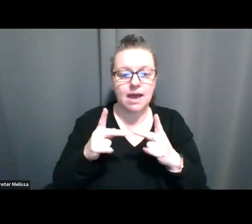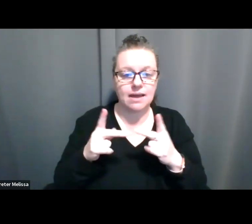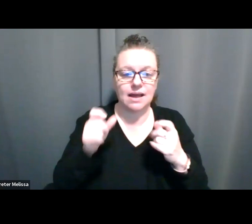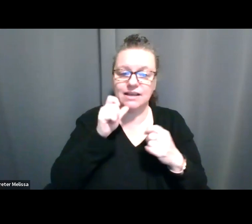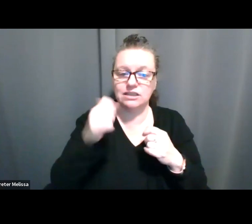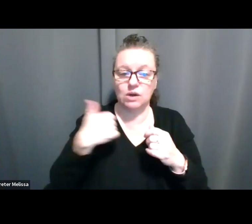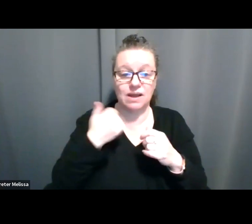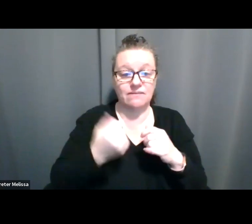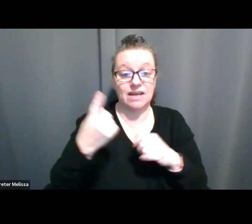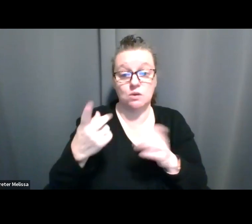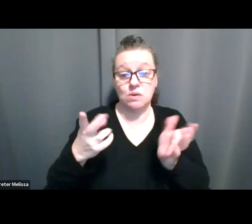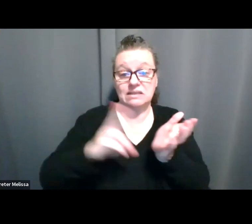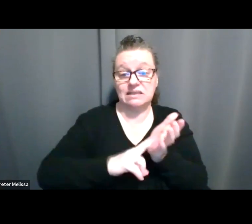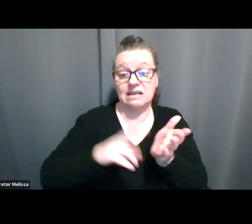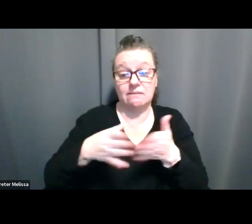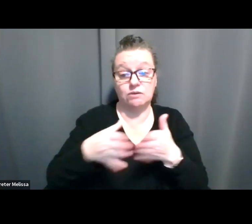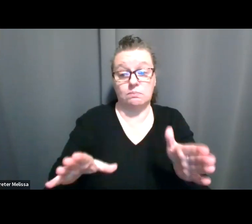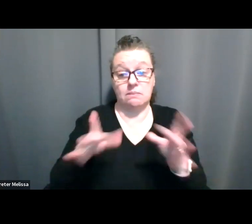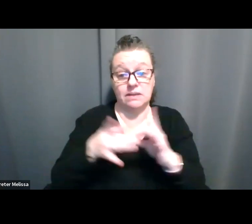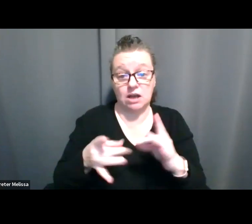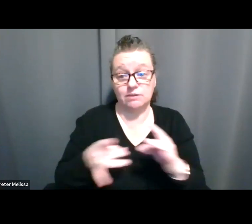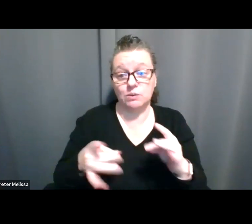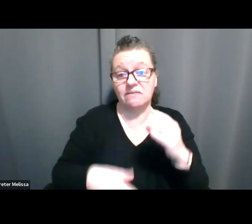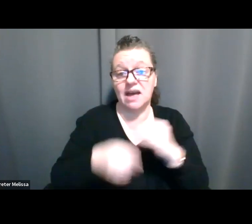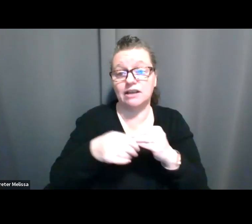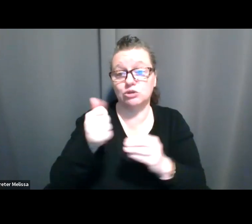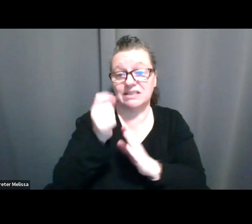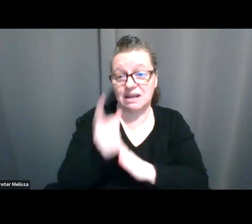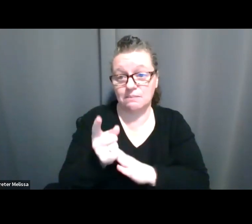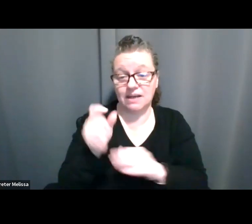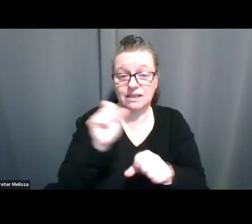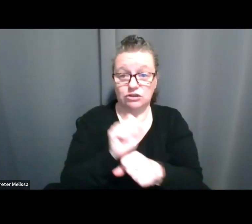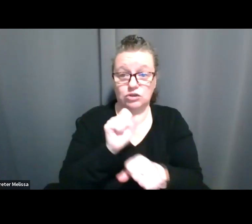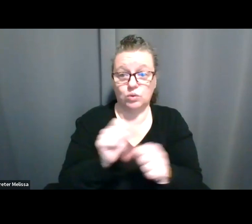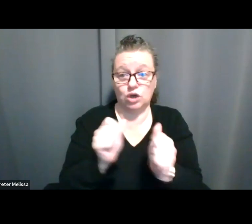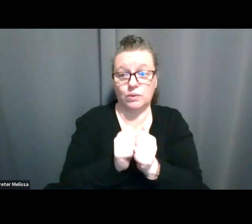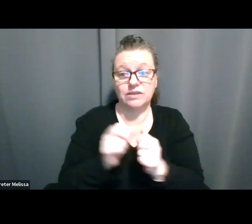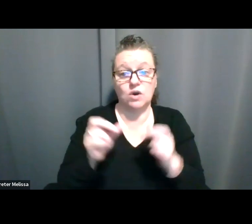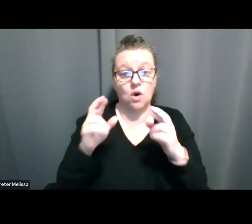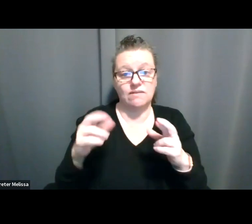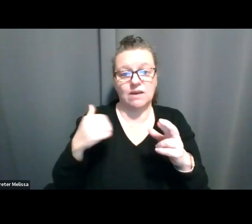have anyone signed up for public comment, so I have an extra 10 minutes to work with. So hopefully we'll have enough to cover